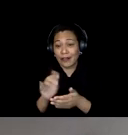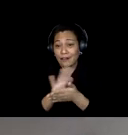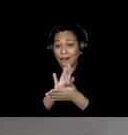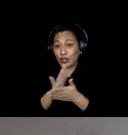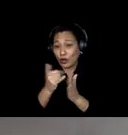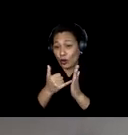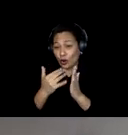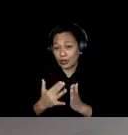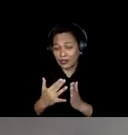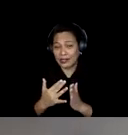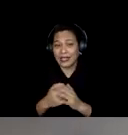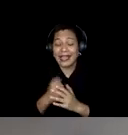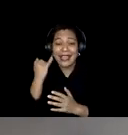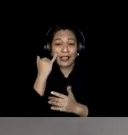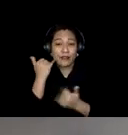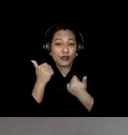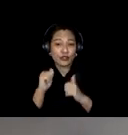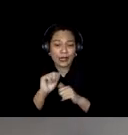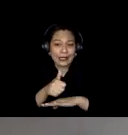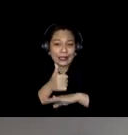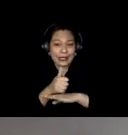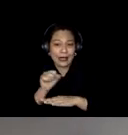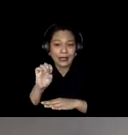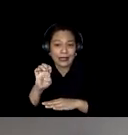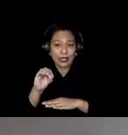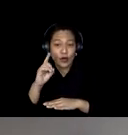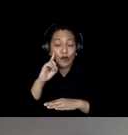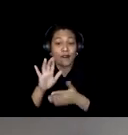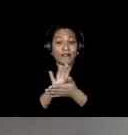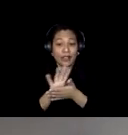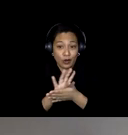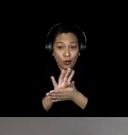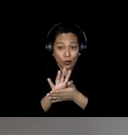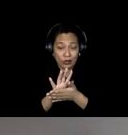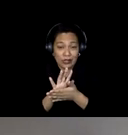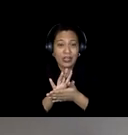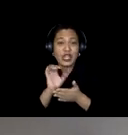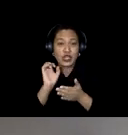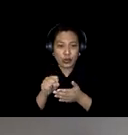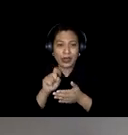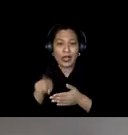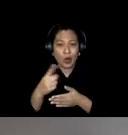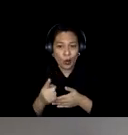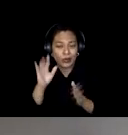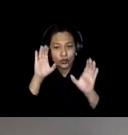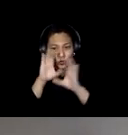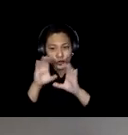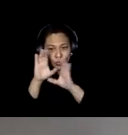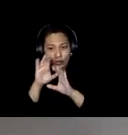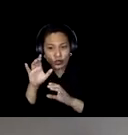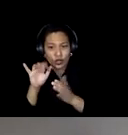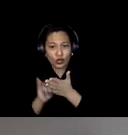If you're trying to do SEO for videos that you've uploaded to YouTube, you can actually do just YouTube search and see how